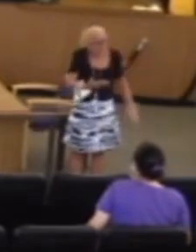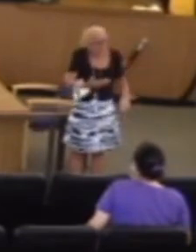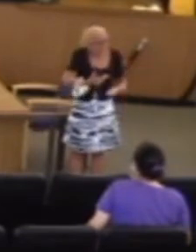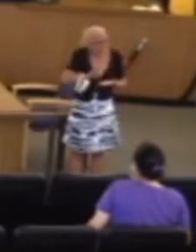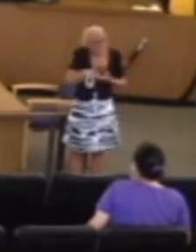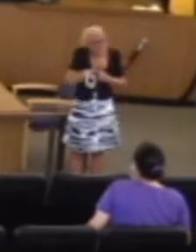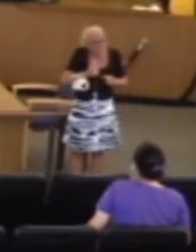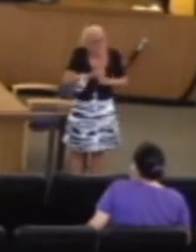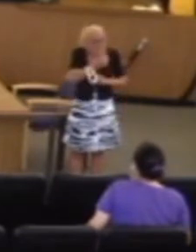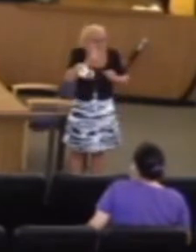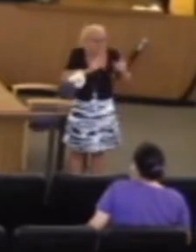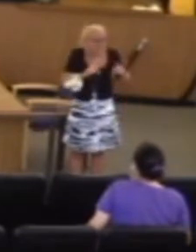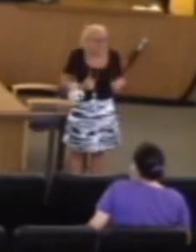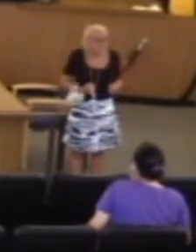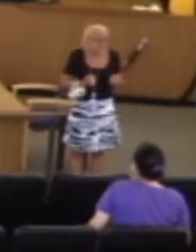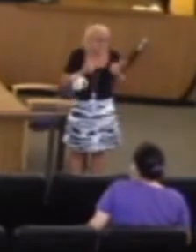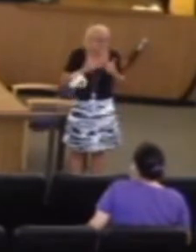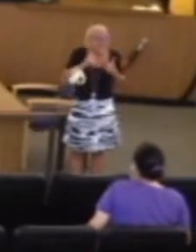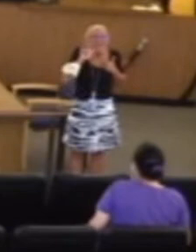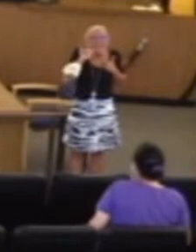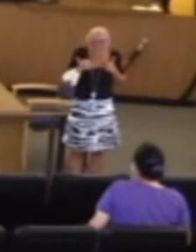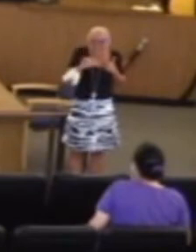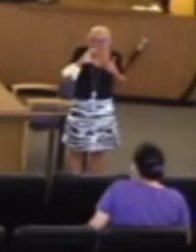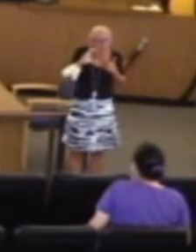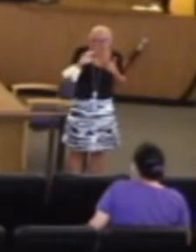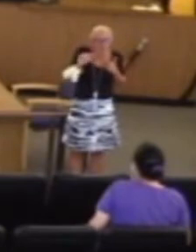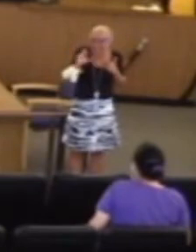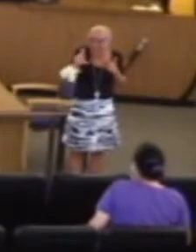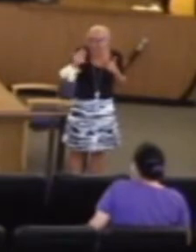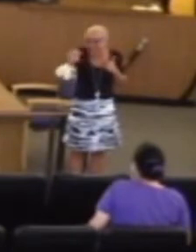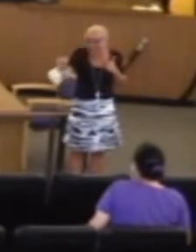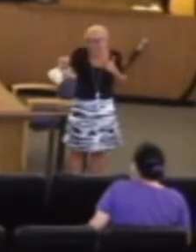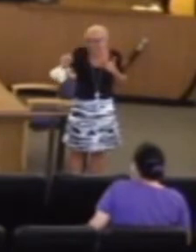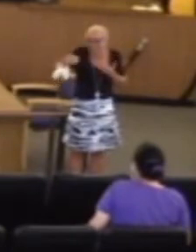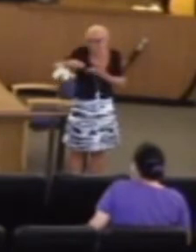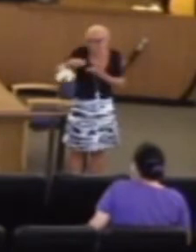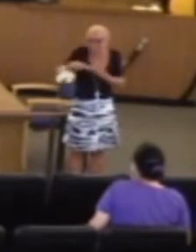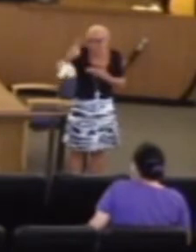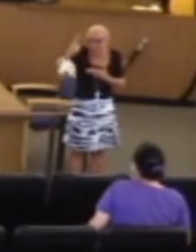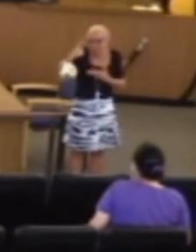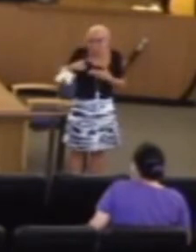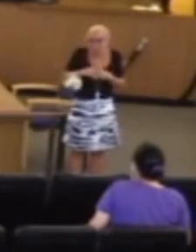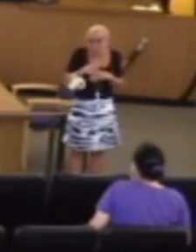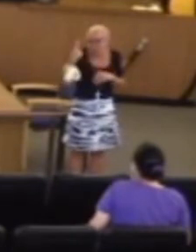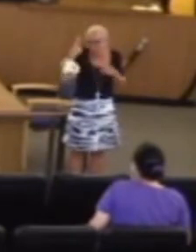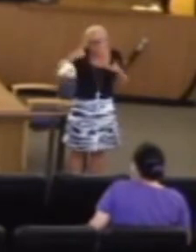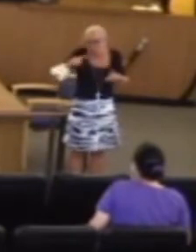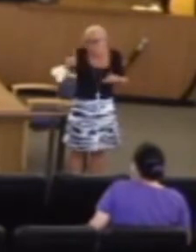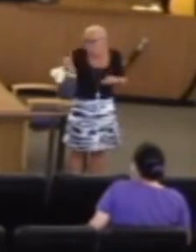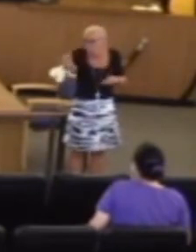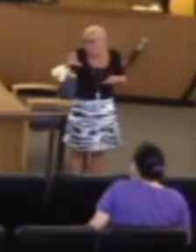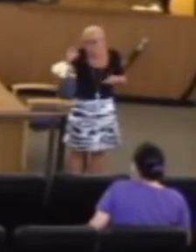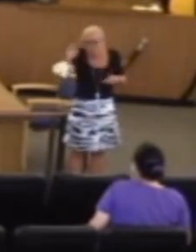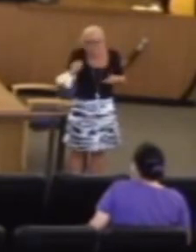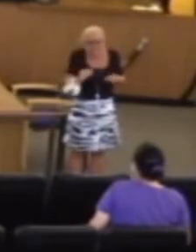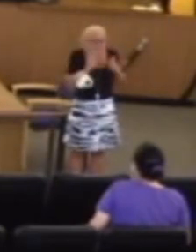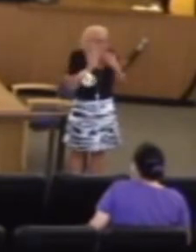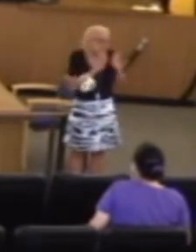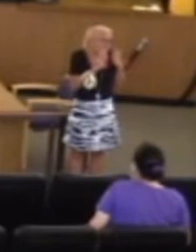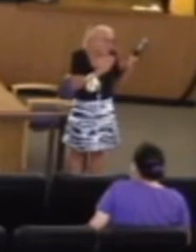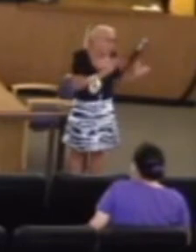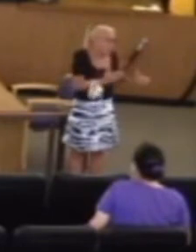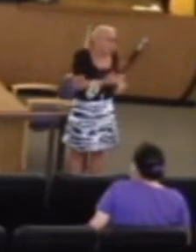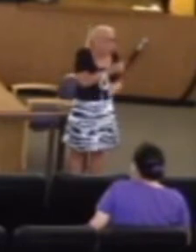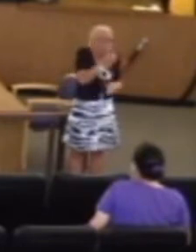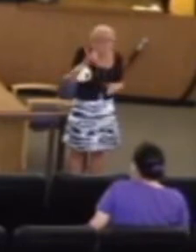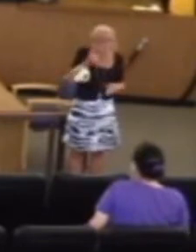lives of others. So that's what the CARES money is being used for, and I agree with this 100%. So thank you. Any other member